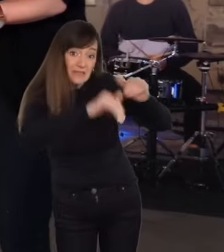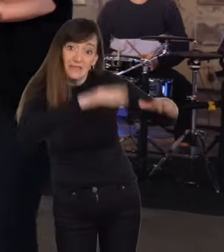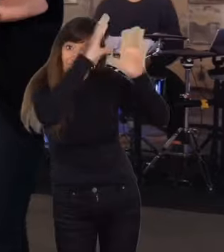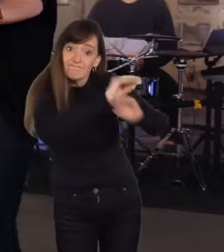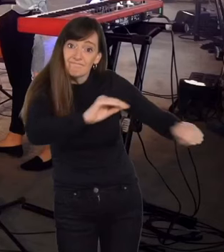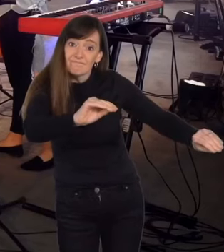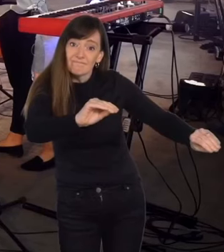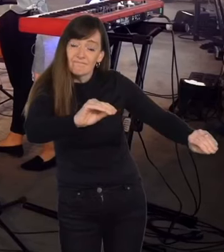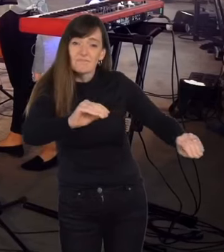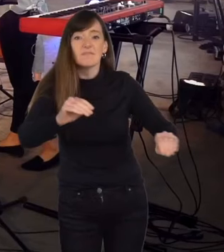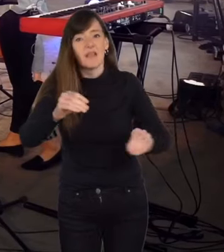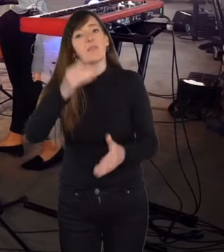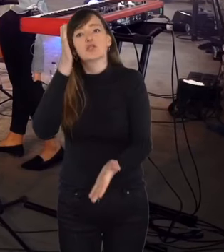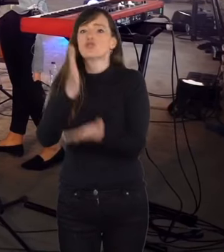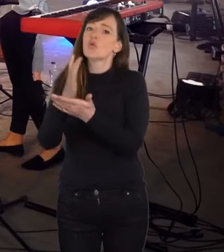this together.